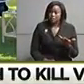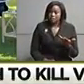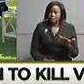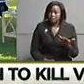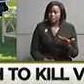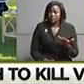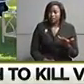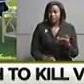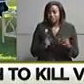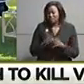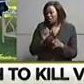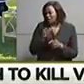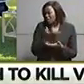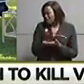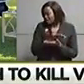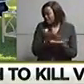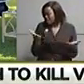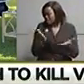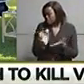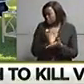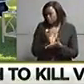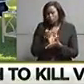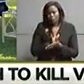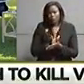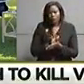Miryangombe, this crude soap,